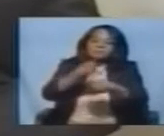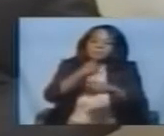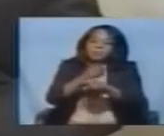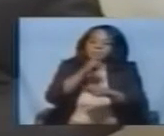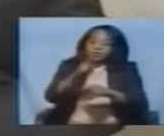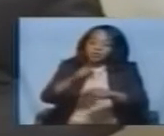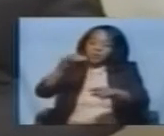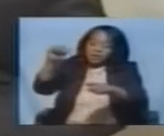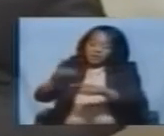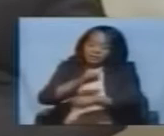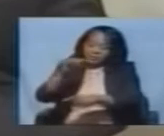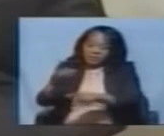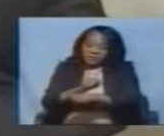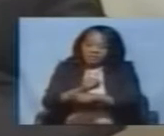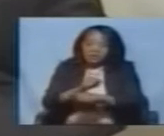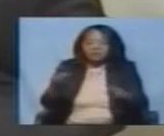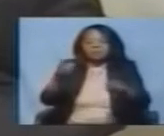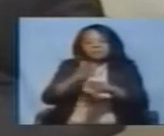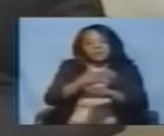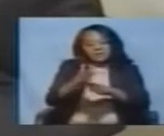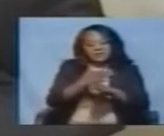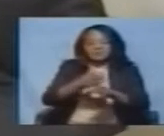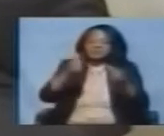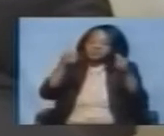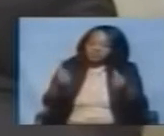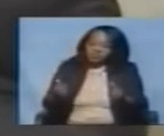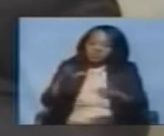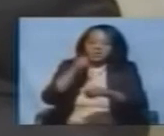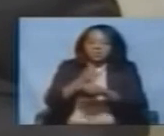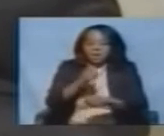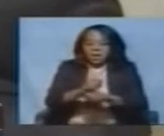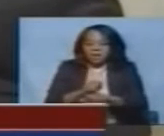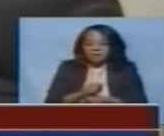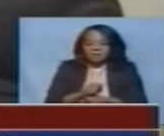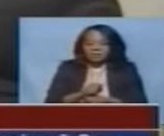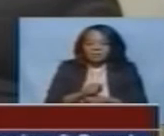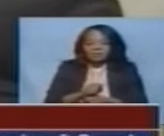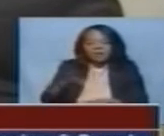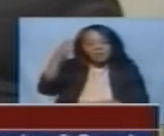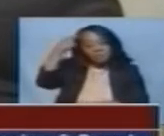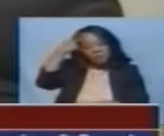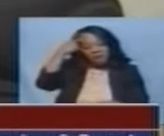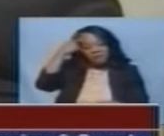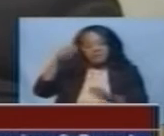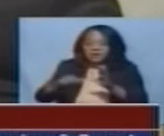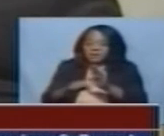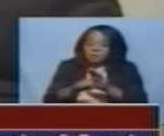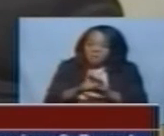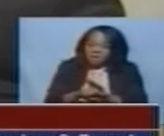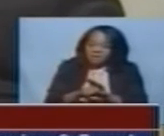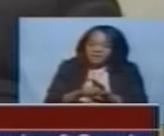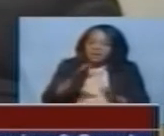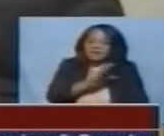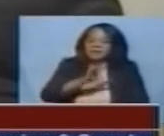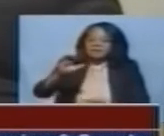are trained, ensure that they conduct their business appropriately, and that the government or private sector would get value for